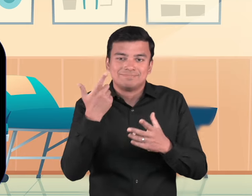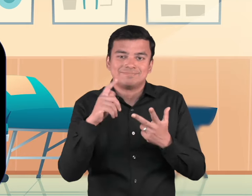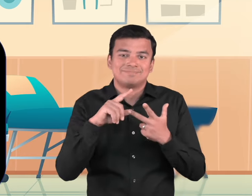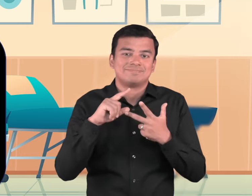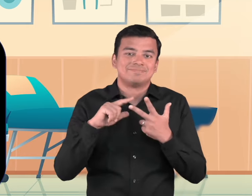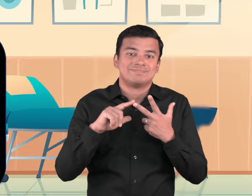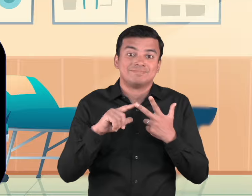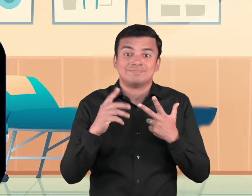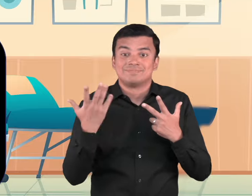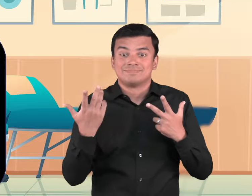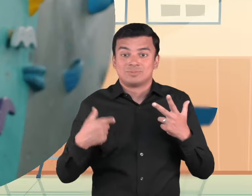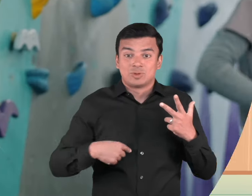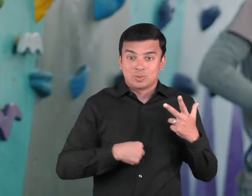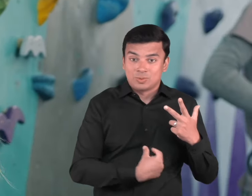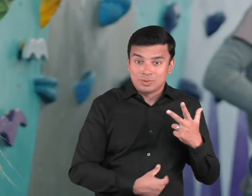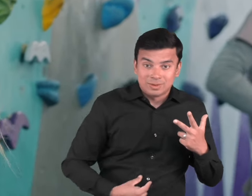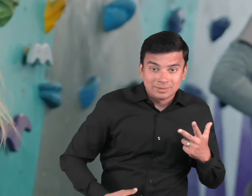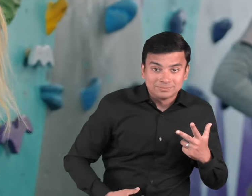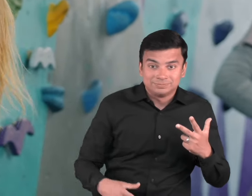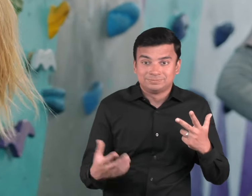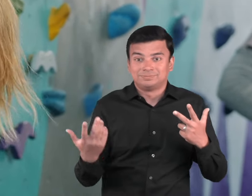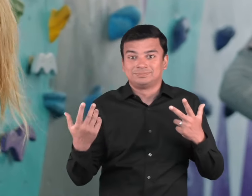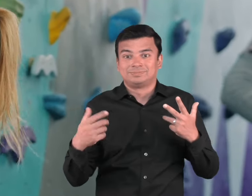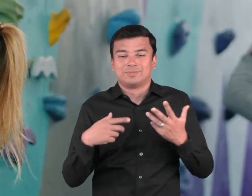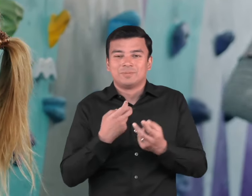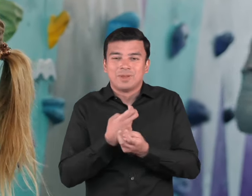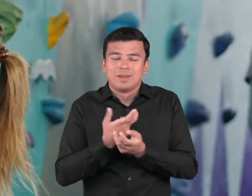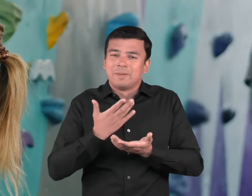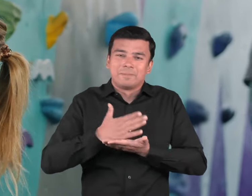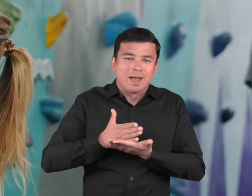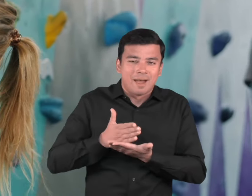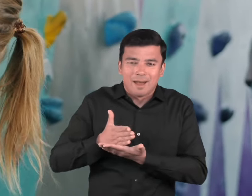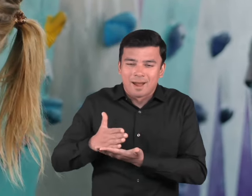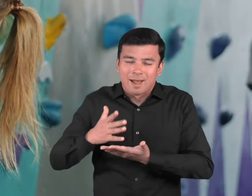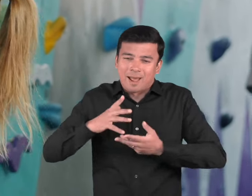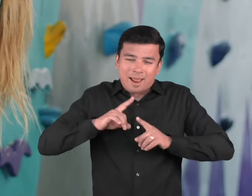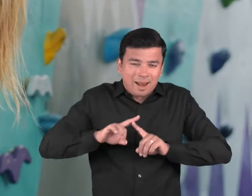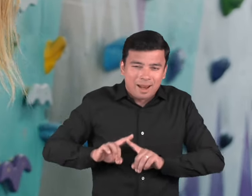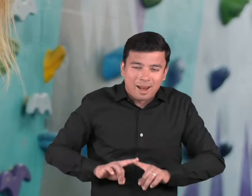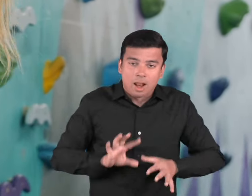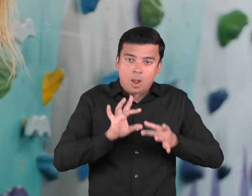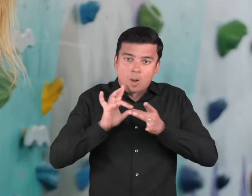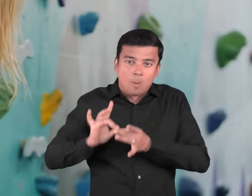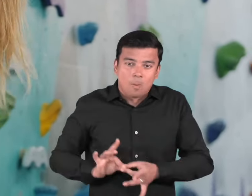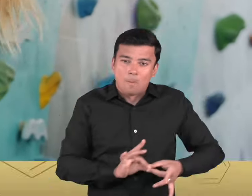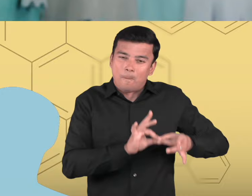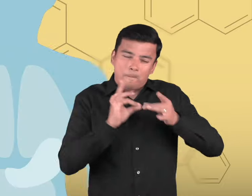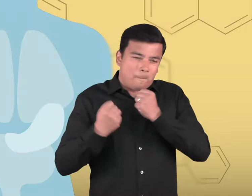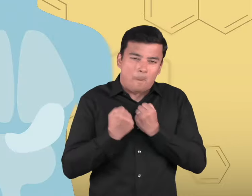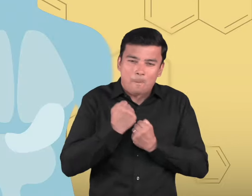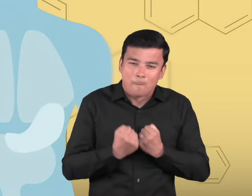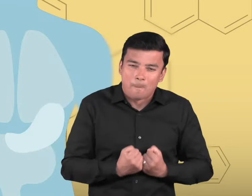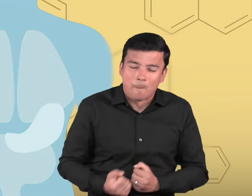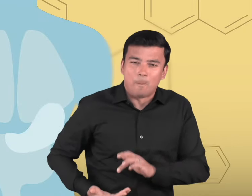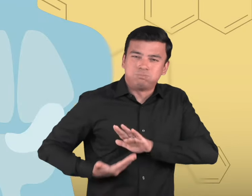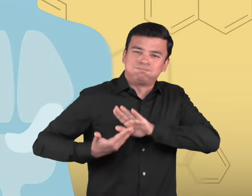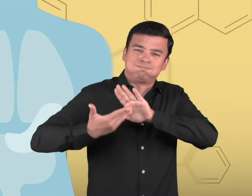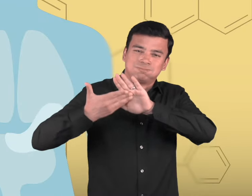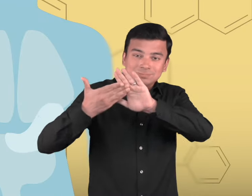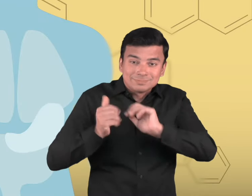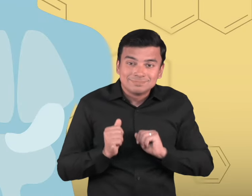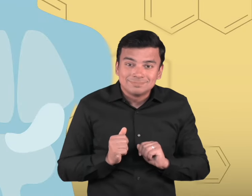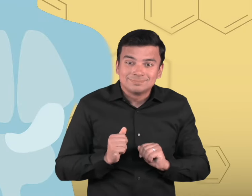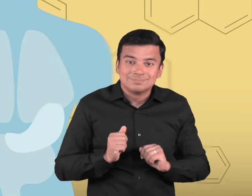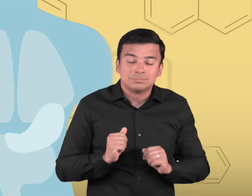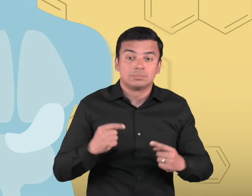many other parts and all of these things work together to keep your body working each of these Unique